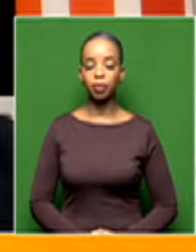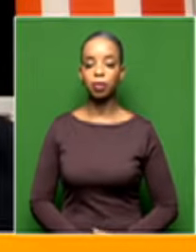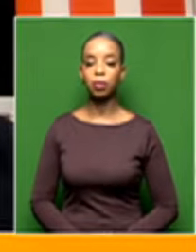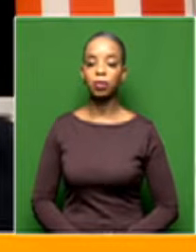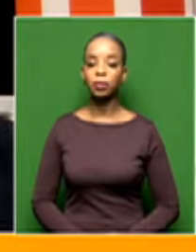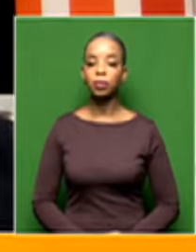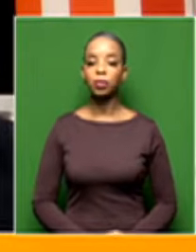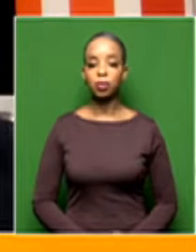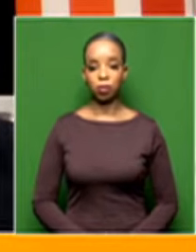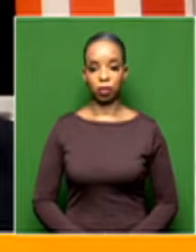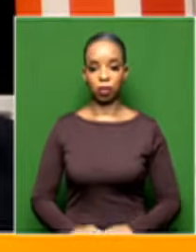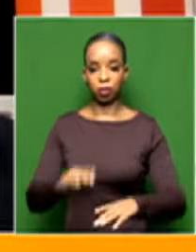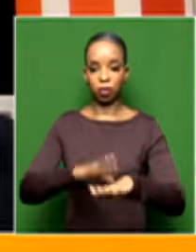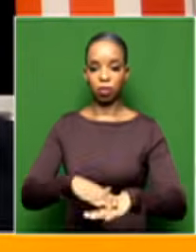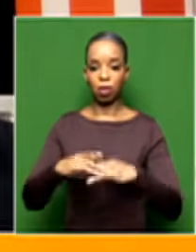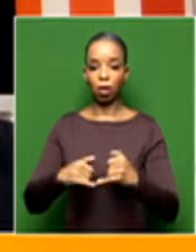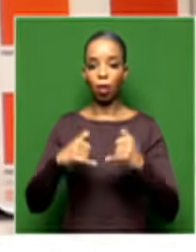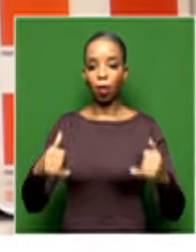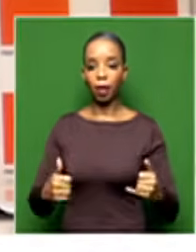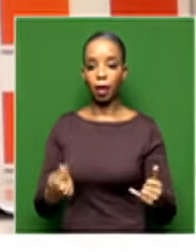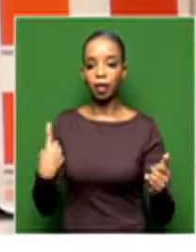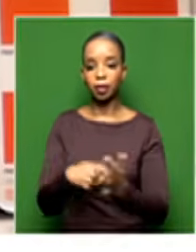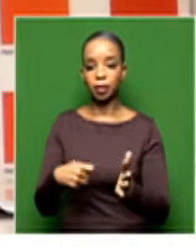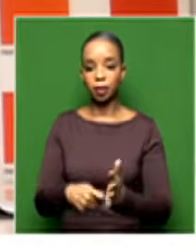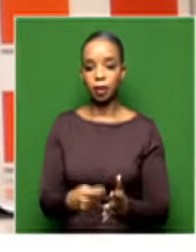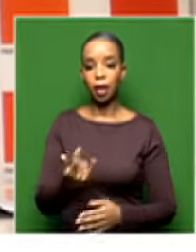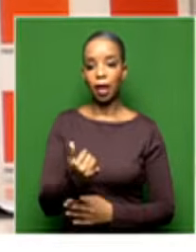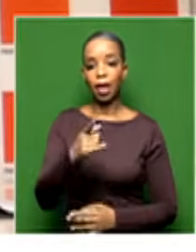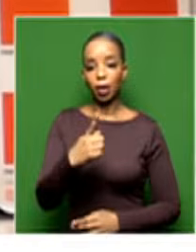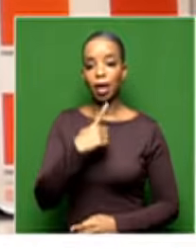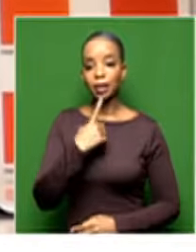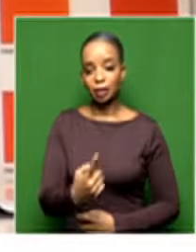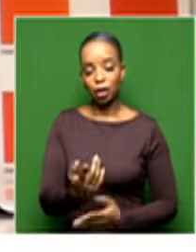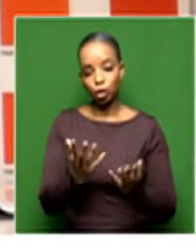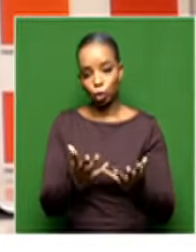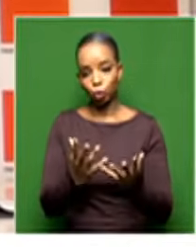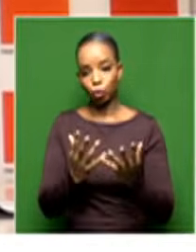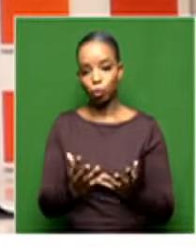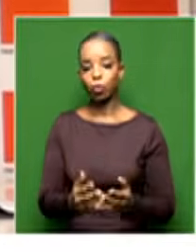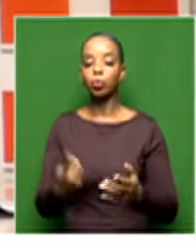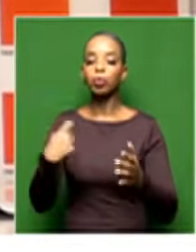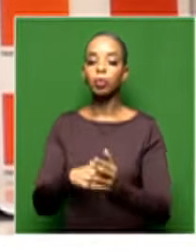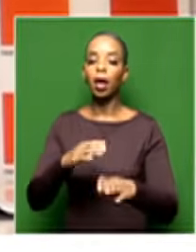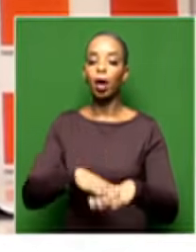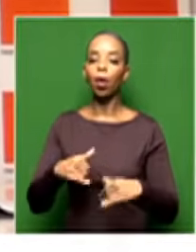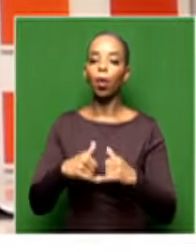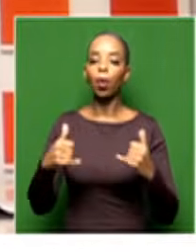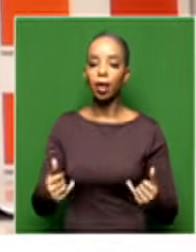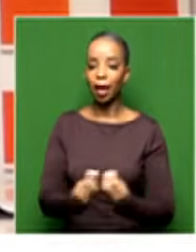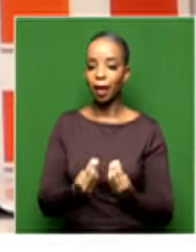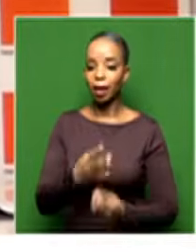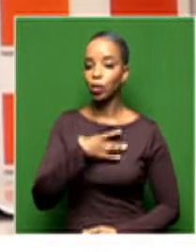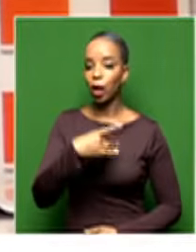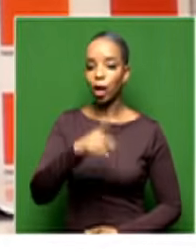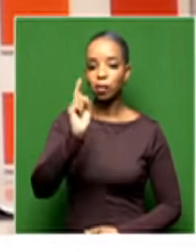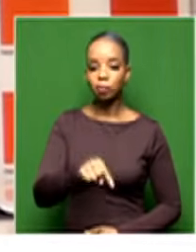Well, online trading, I suppose, in its true sense of the word, is you go online and you find a product, you like it, you click on it, you buy it, and it arrives at your